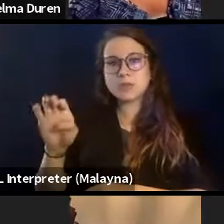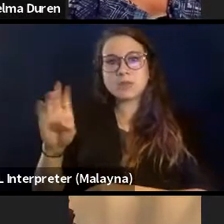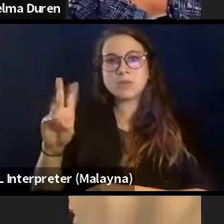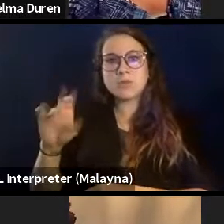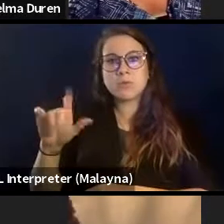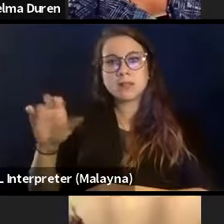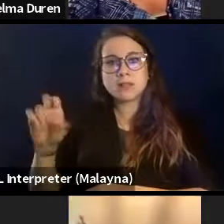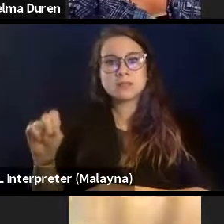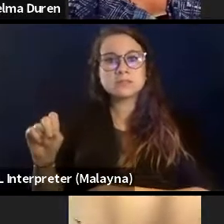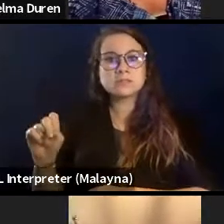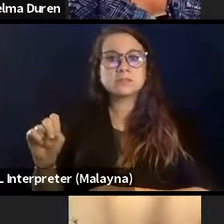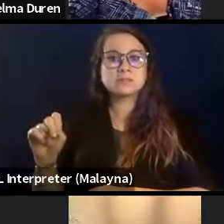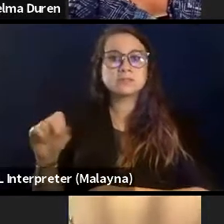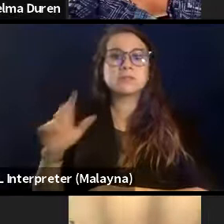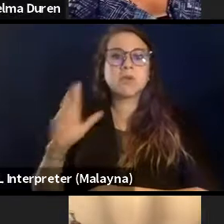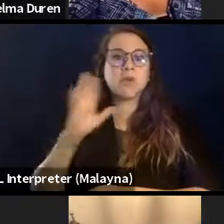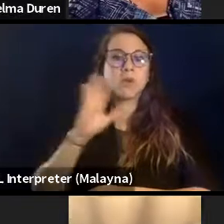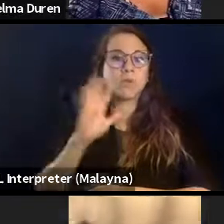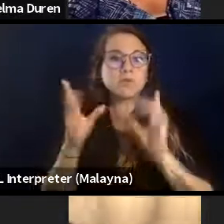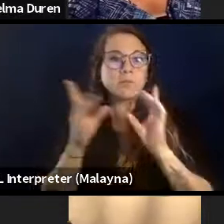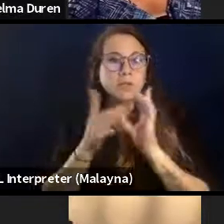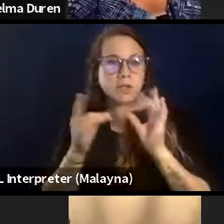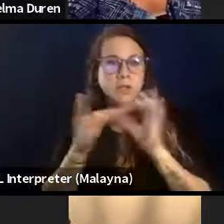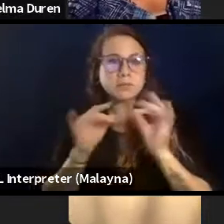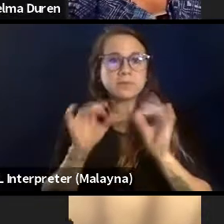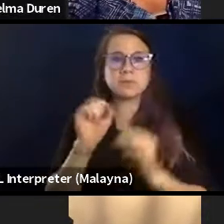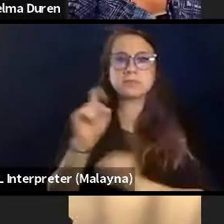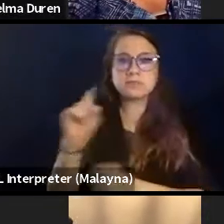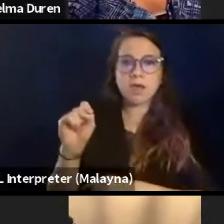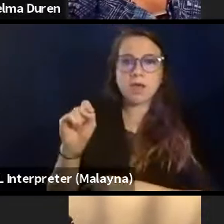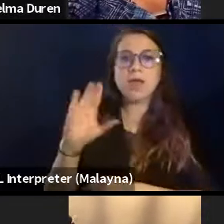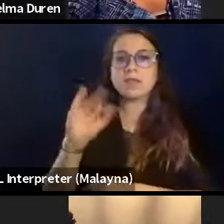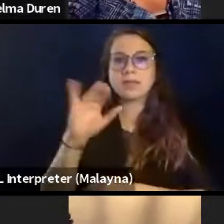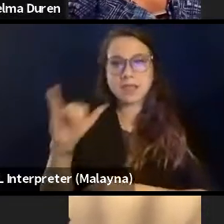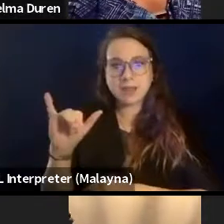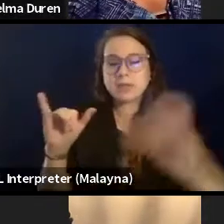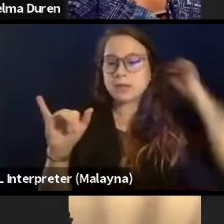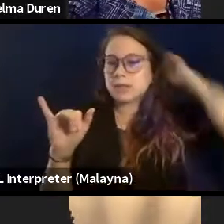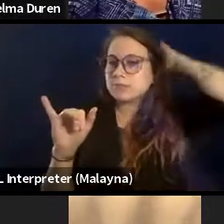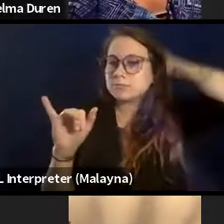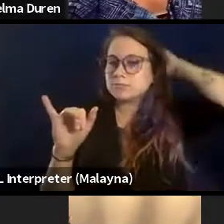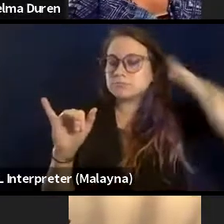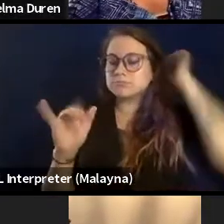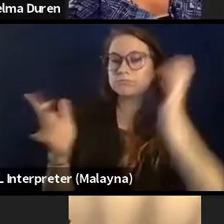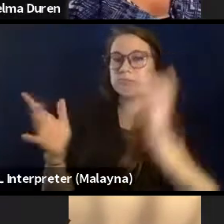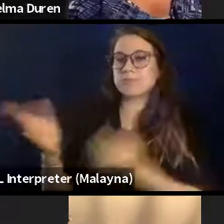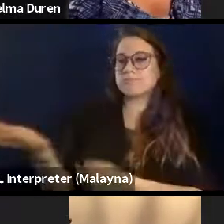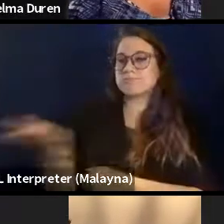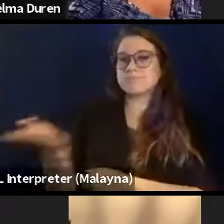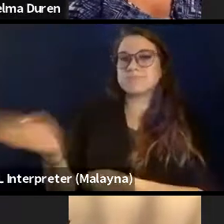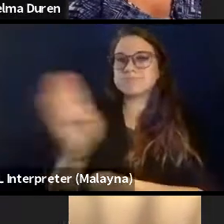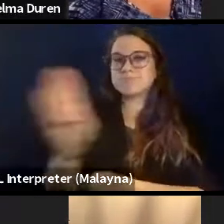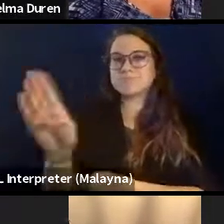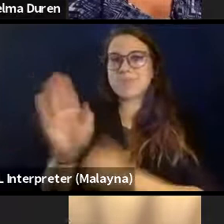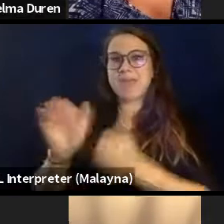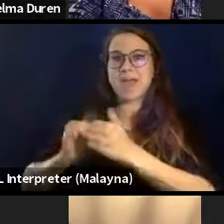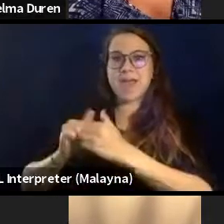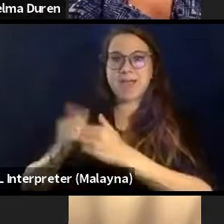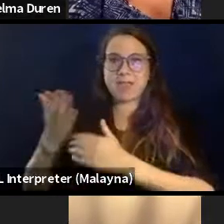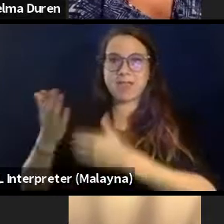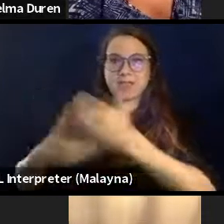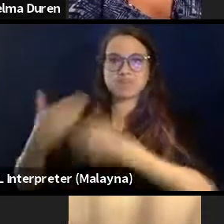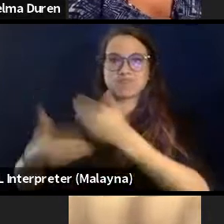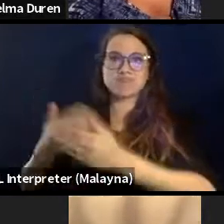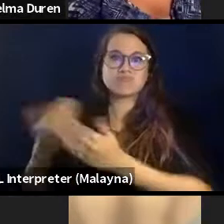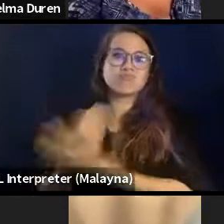will get you in touch with Scott and Carrie about how, how they are onboarding